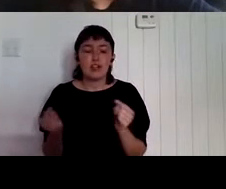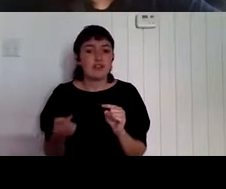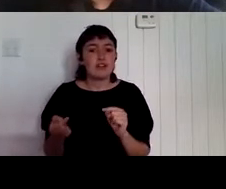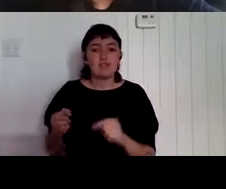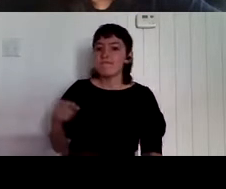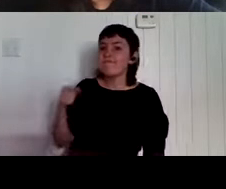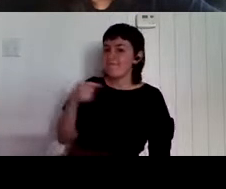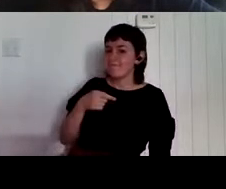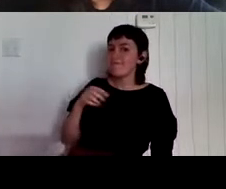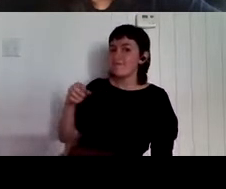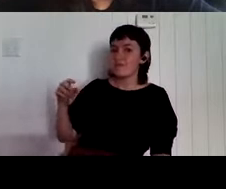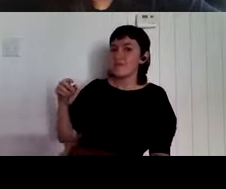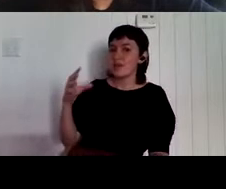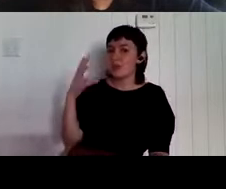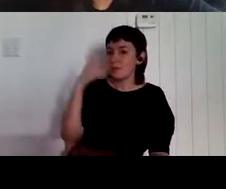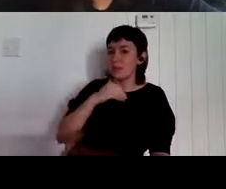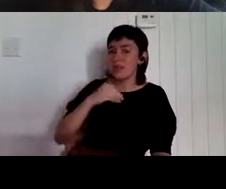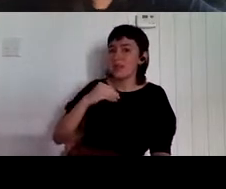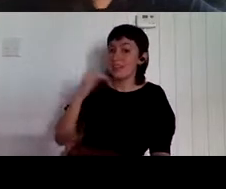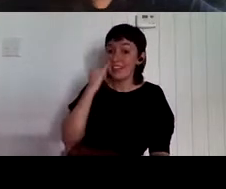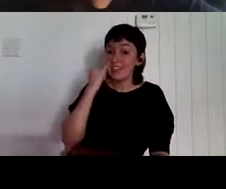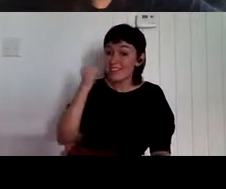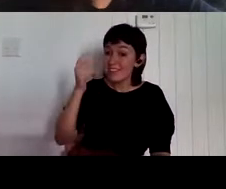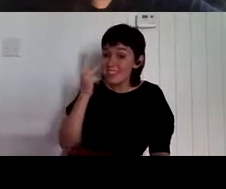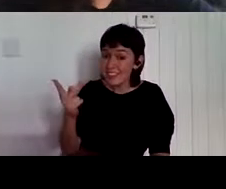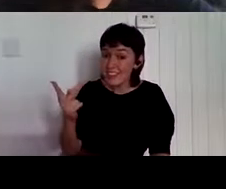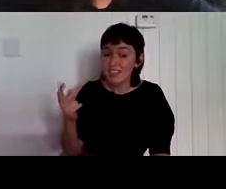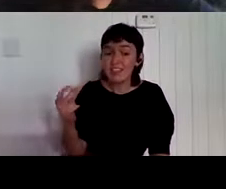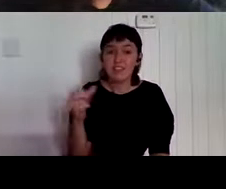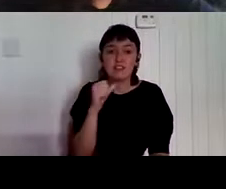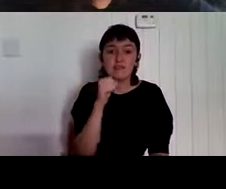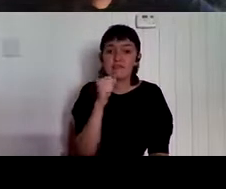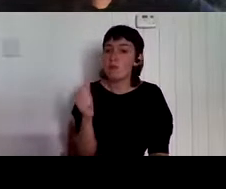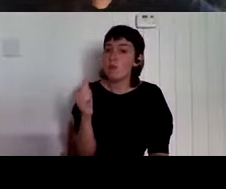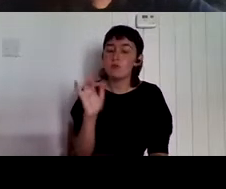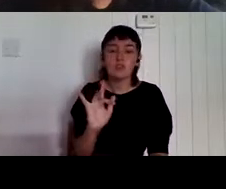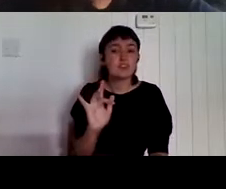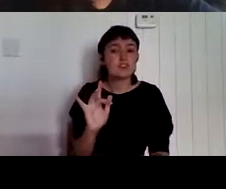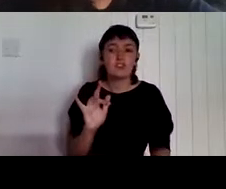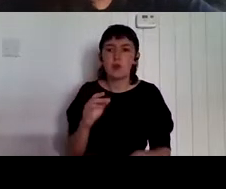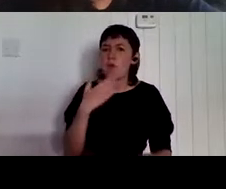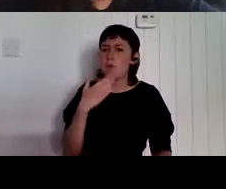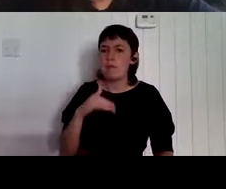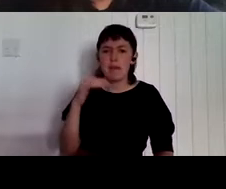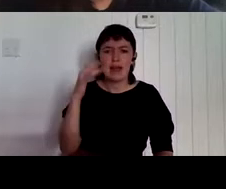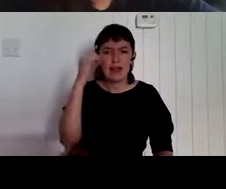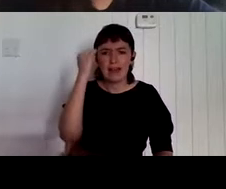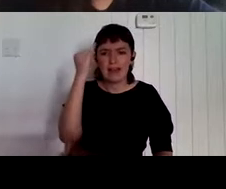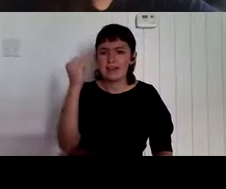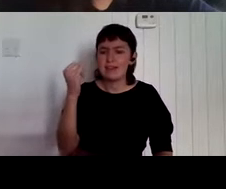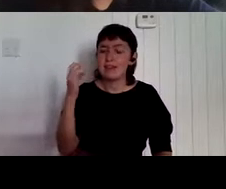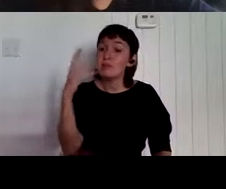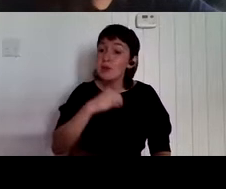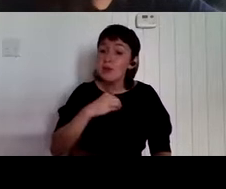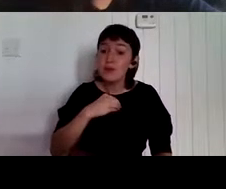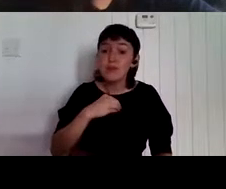if you see, yeah, do not, do not. Yeah. This bad, bad idea. Don't do that. Don't do it. Like they are very pretty, but